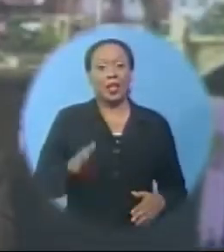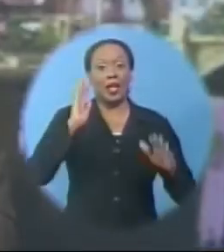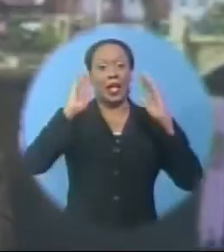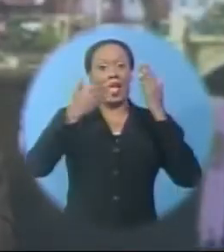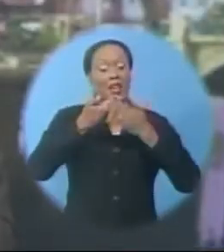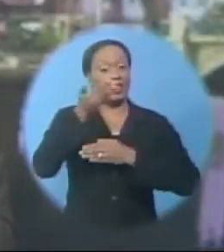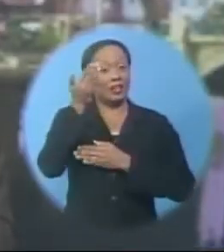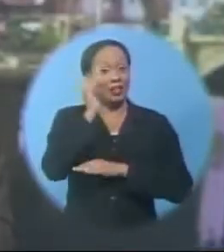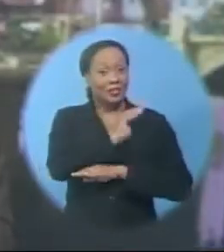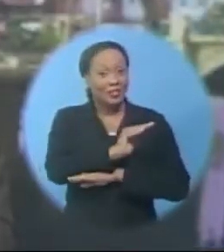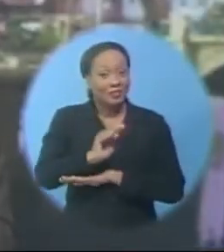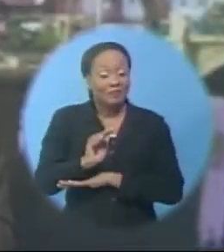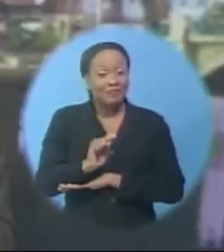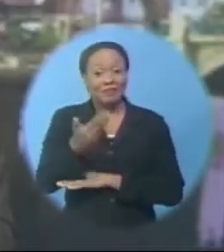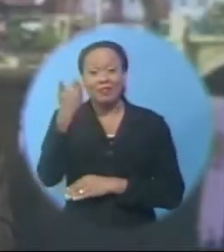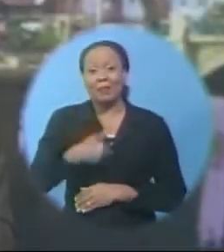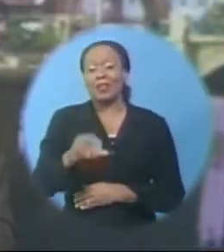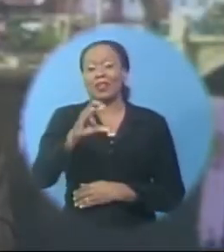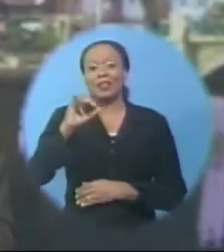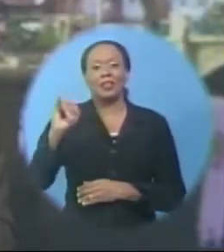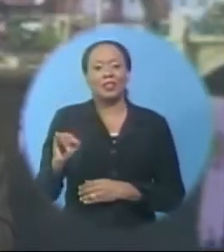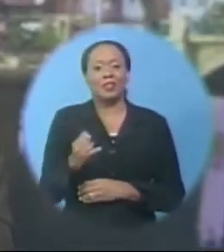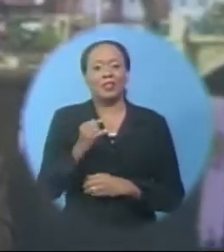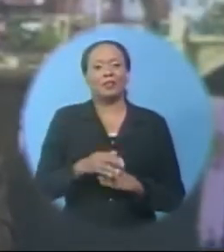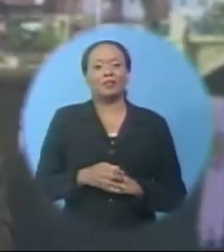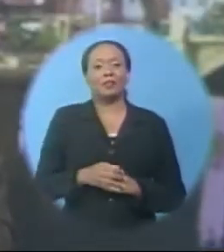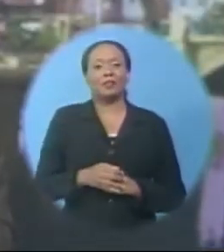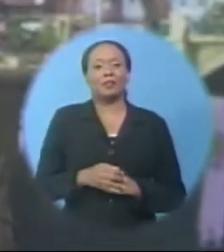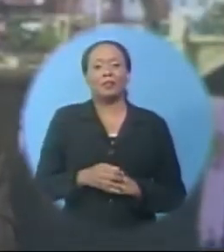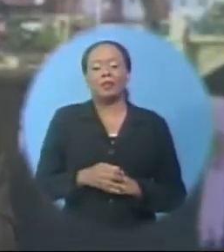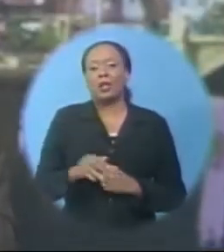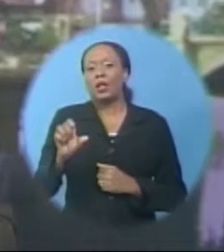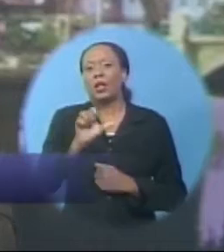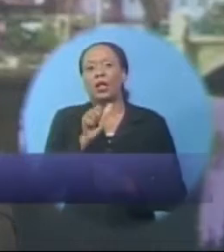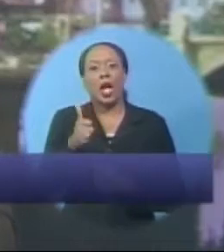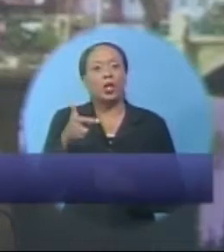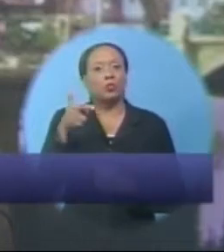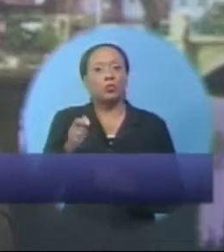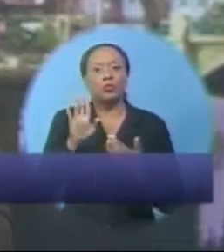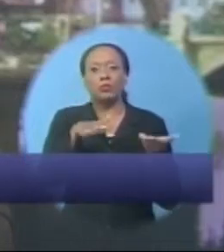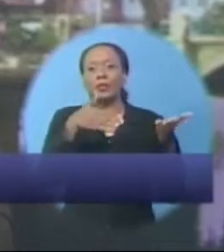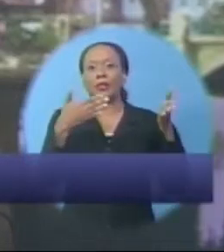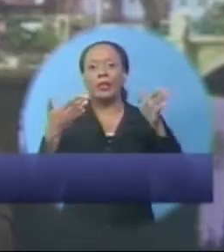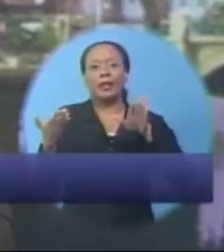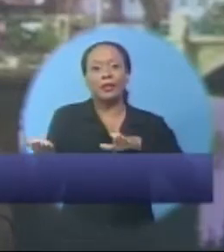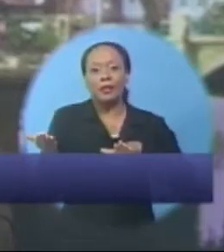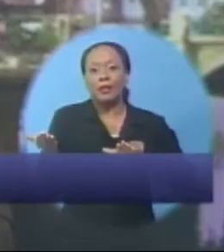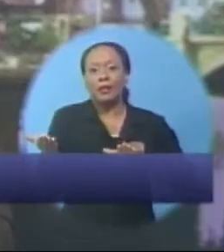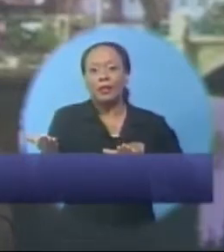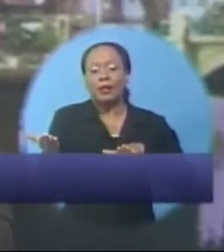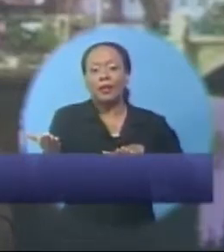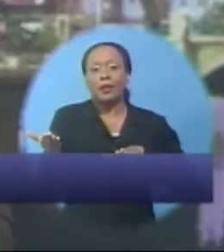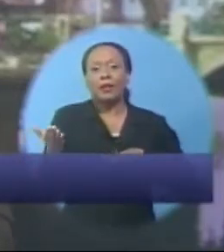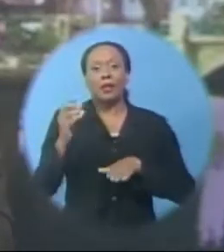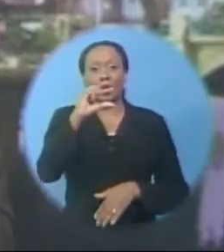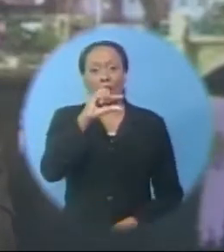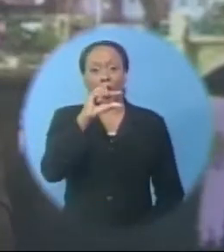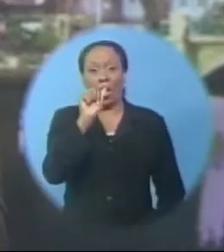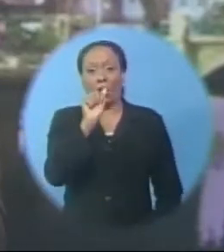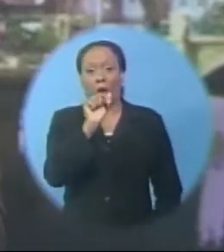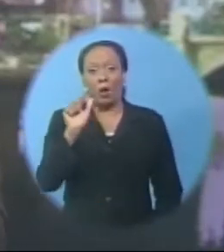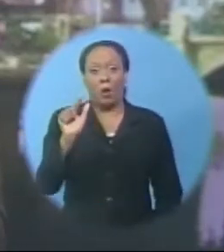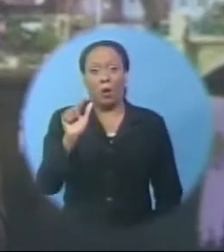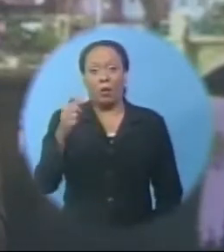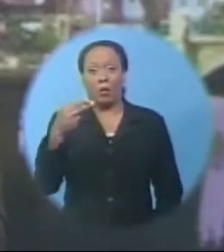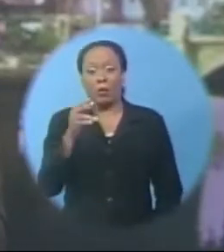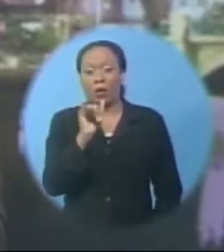Good evening, I'm Shane Jones, leading the news at 7. Gall Hill residents are tonight shedding light on a violent